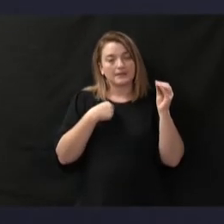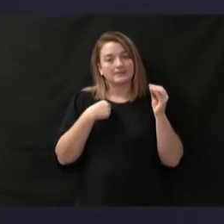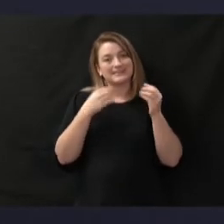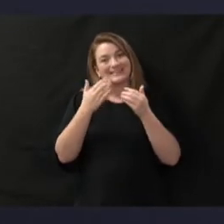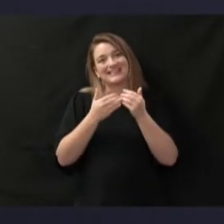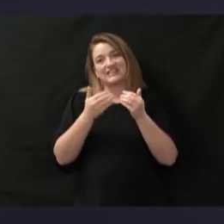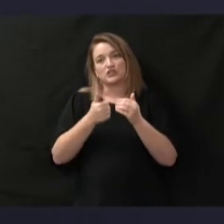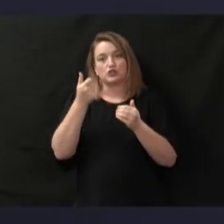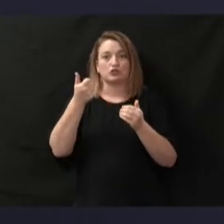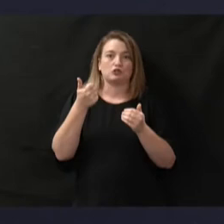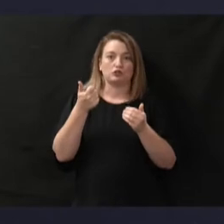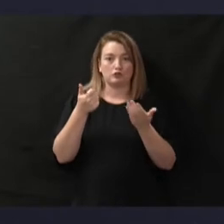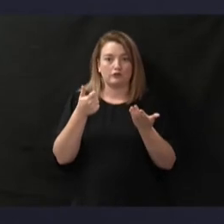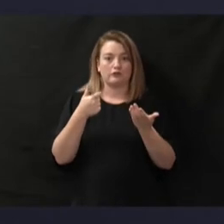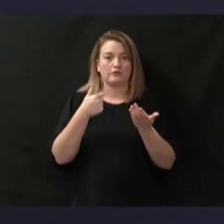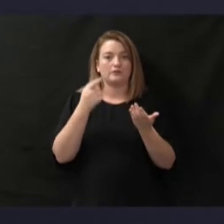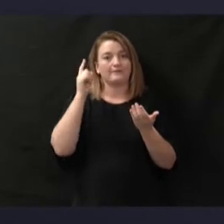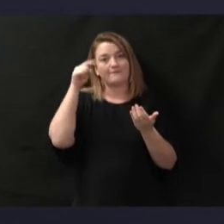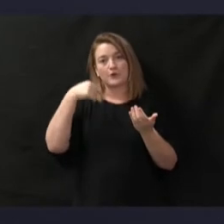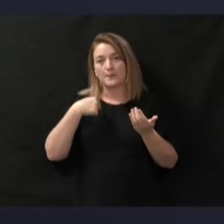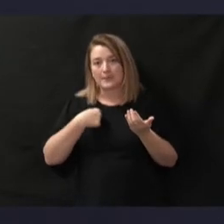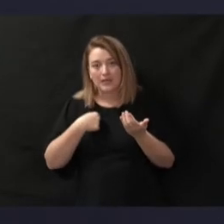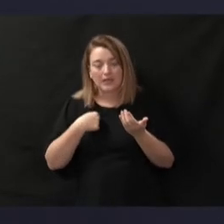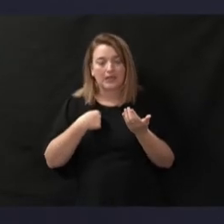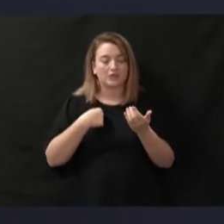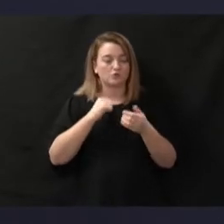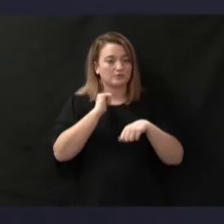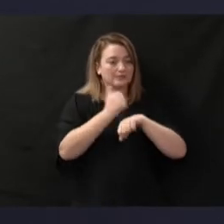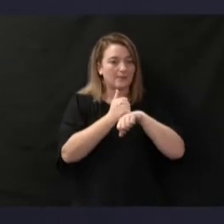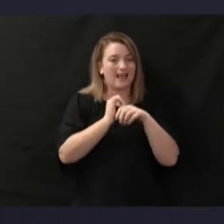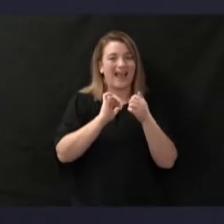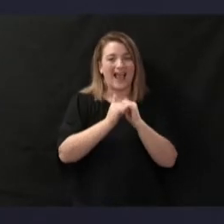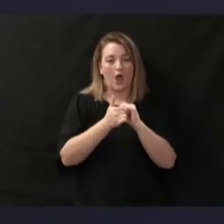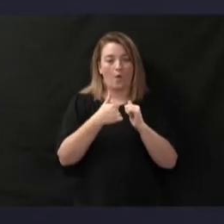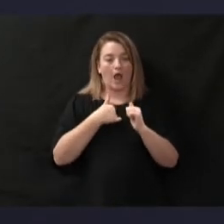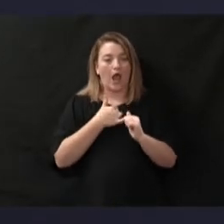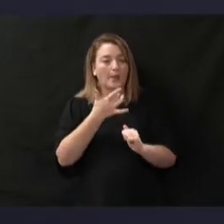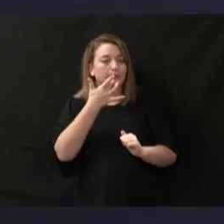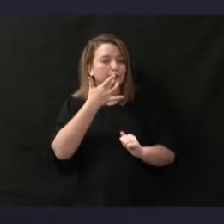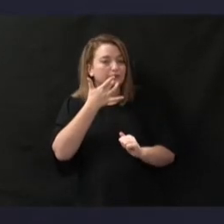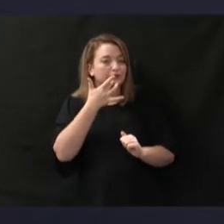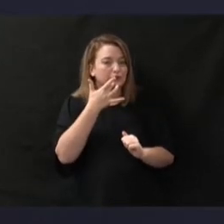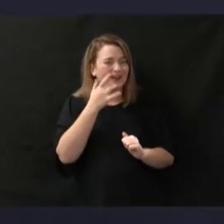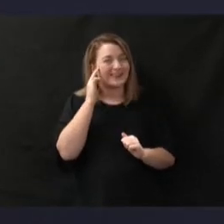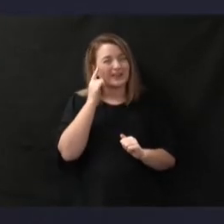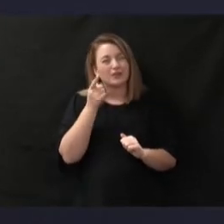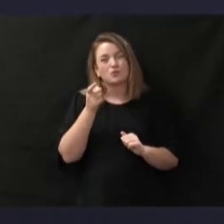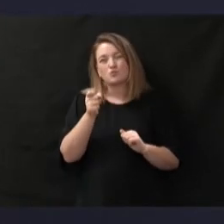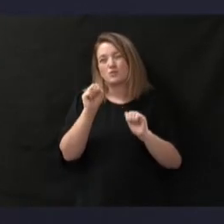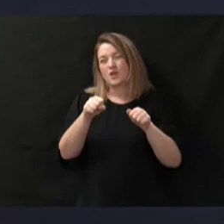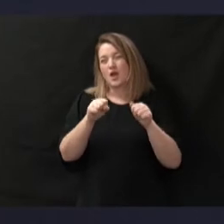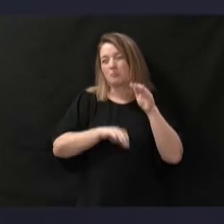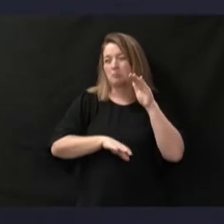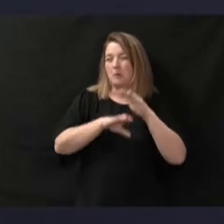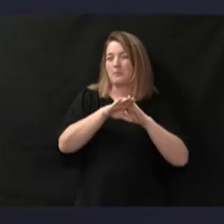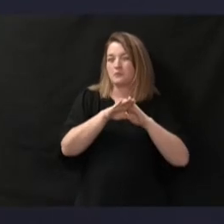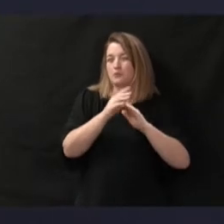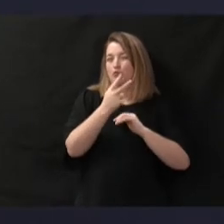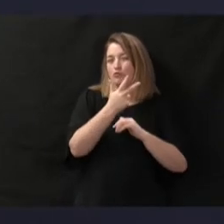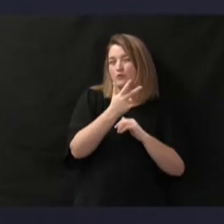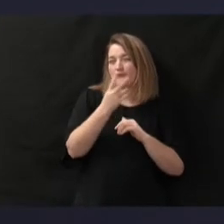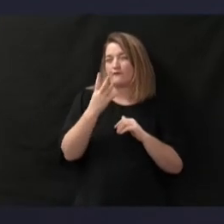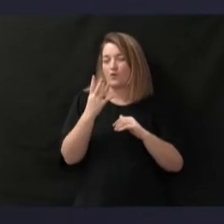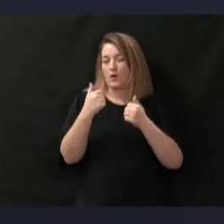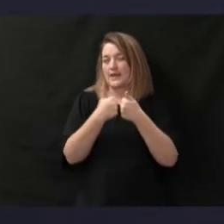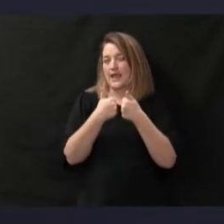subscription so that I could make my games exactly how I want them. I think it lets you make three or four games for free,